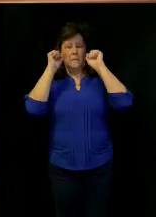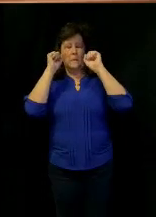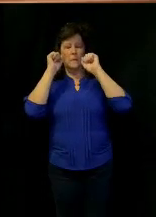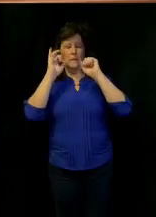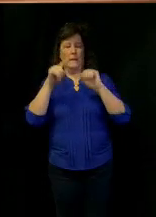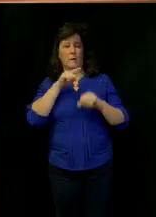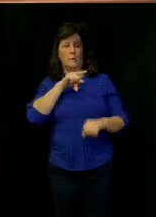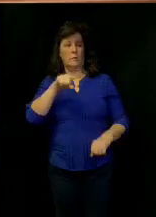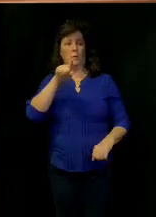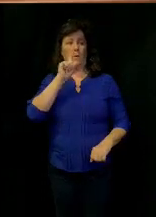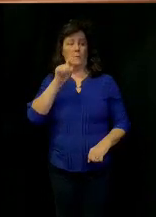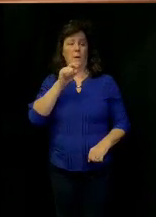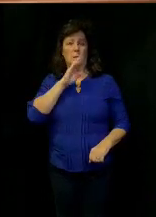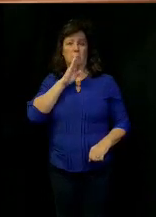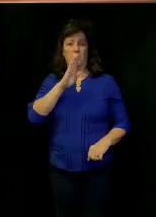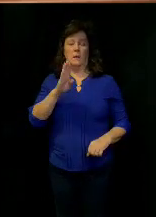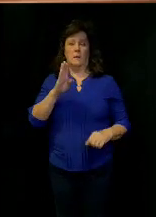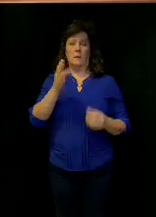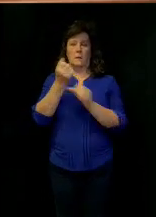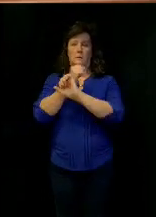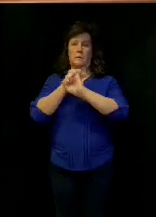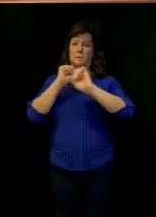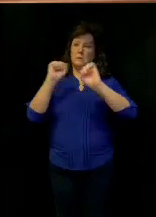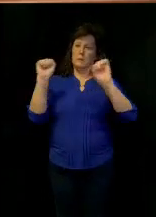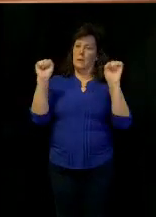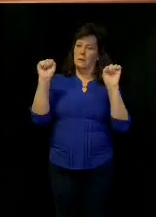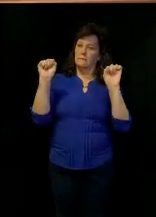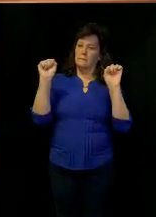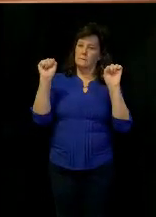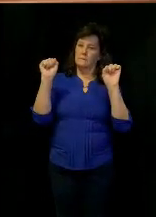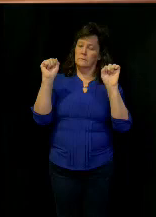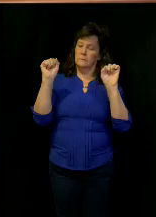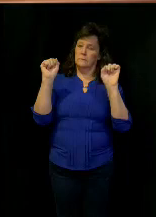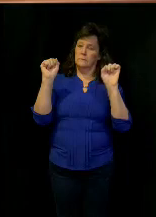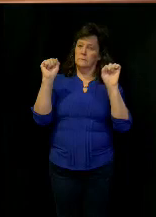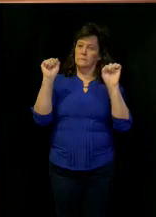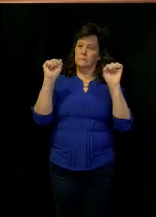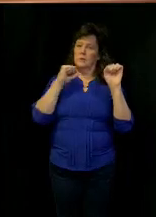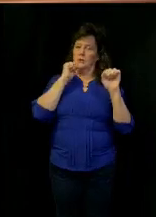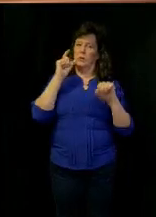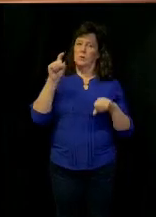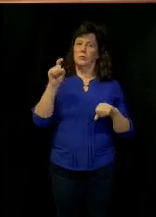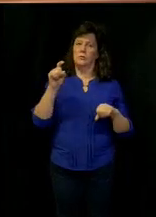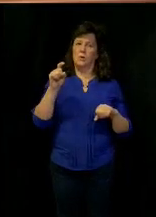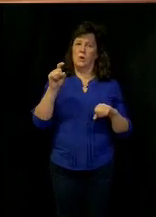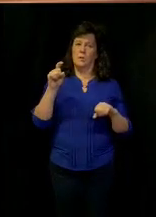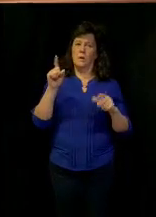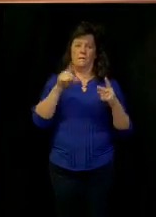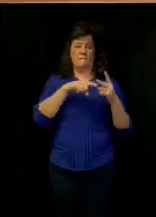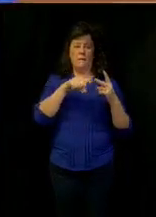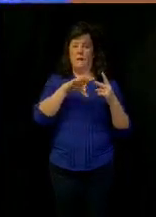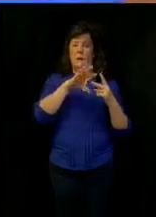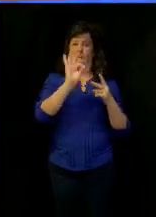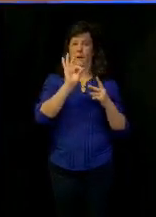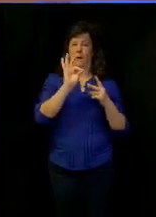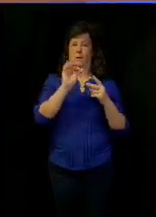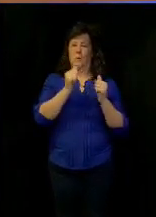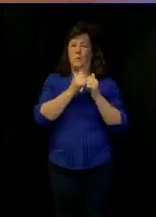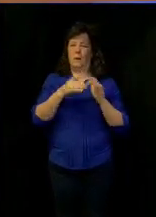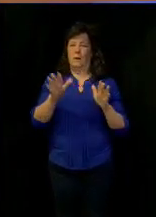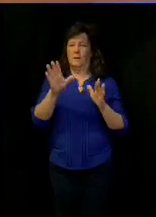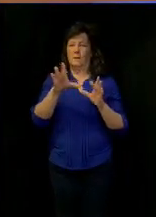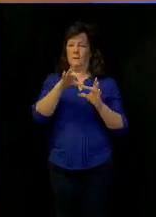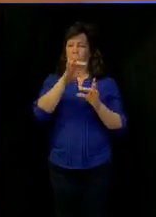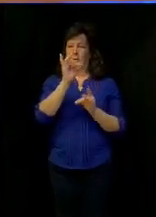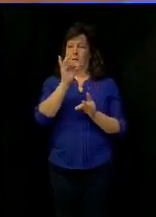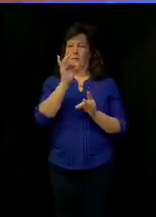must be born again." You don't have an option without the Spirit.